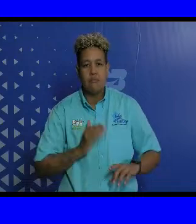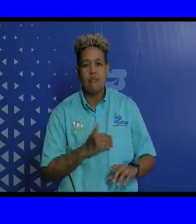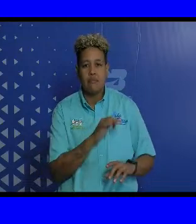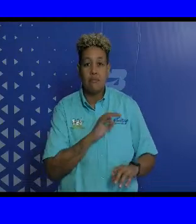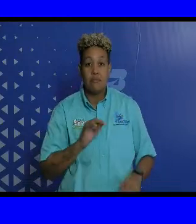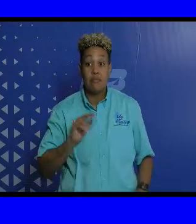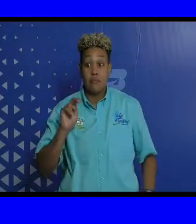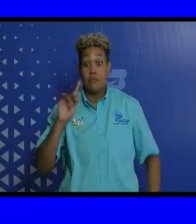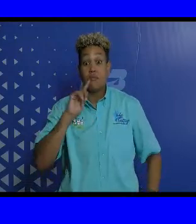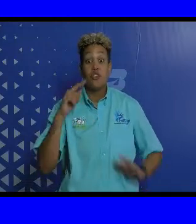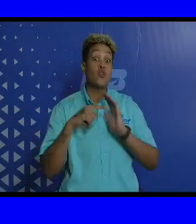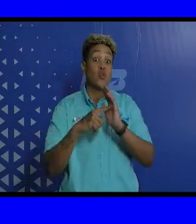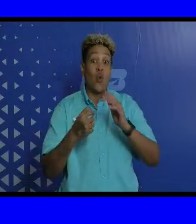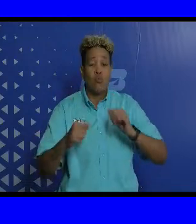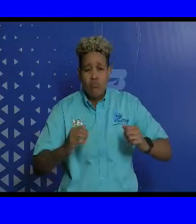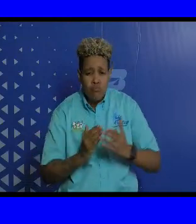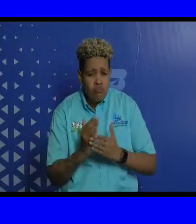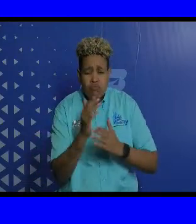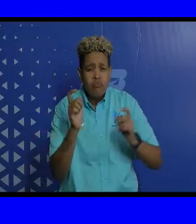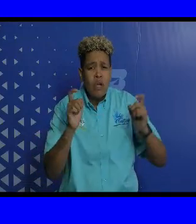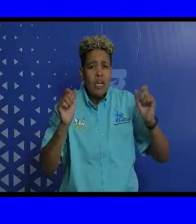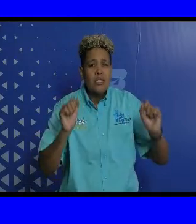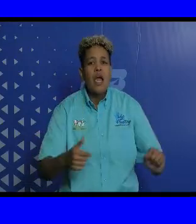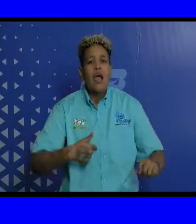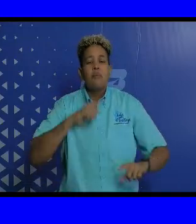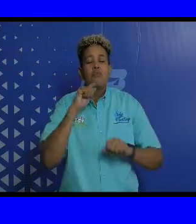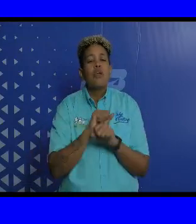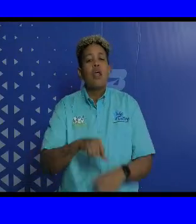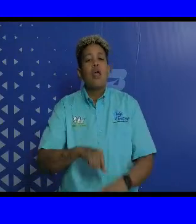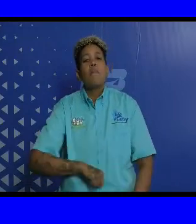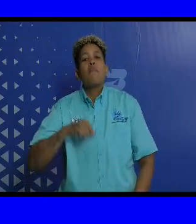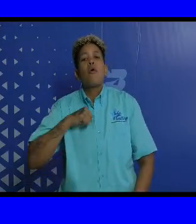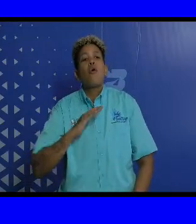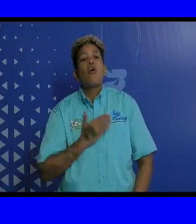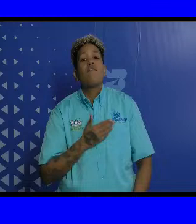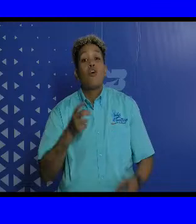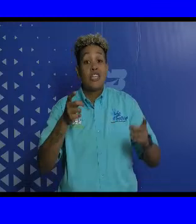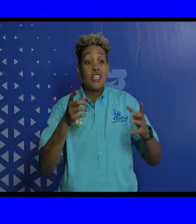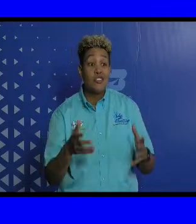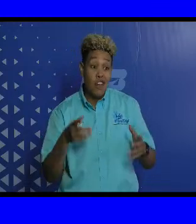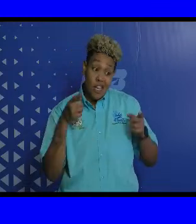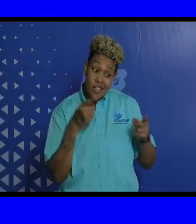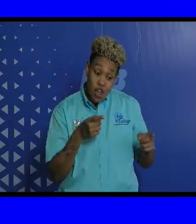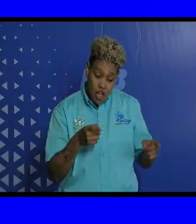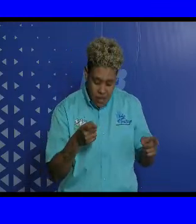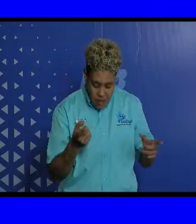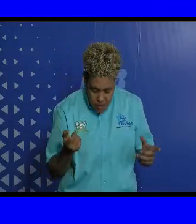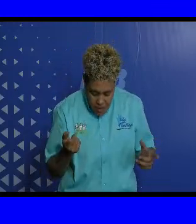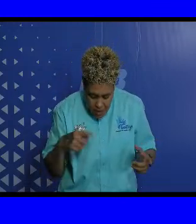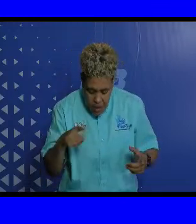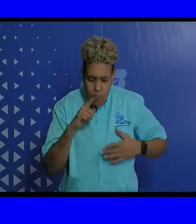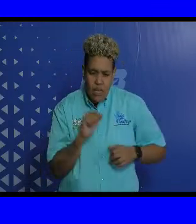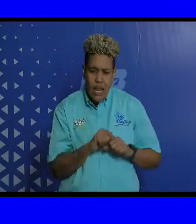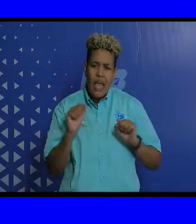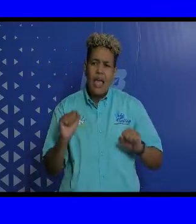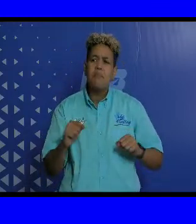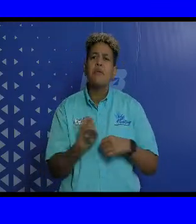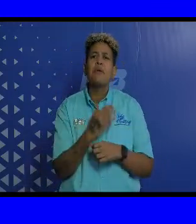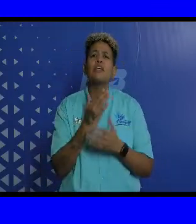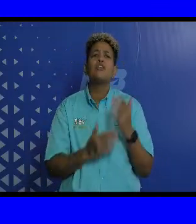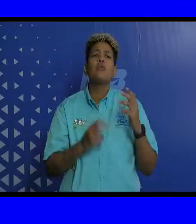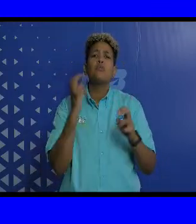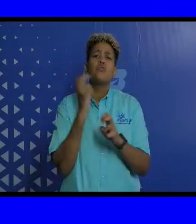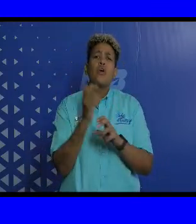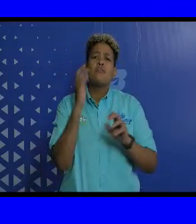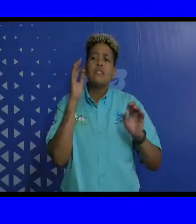staff has shown that resilience. I'm really proud of our directors, that they were able to make some very